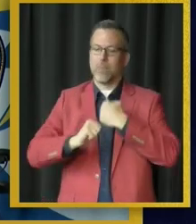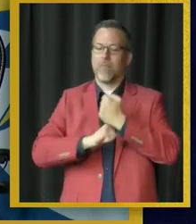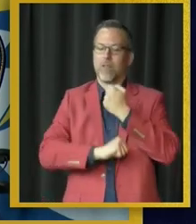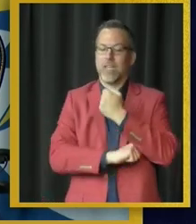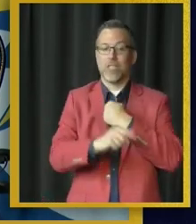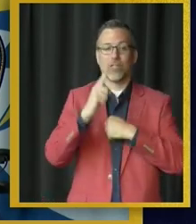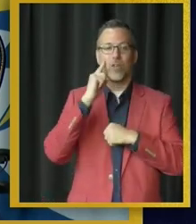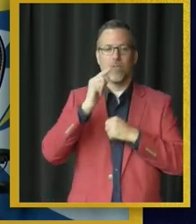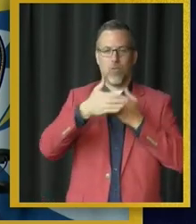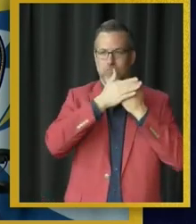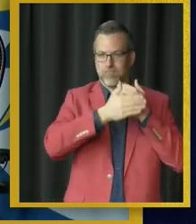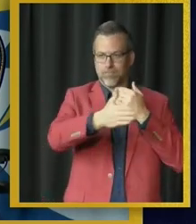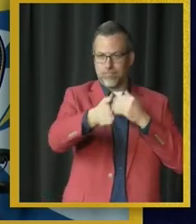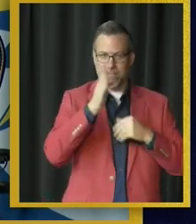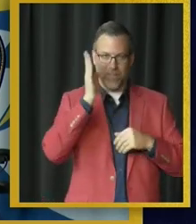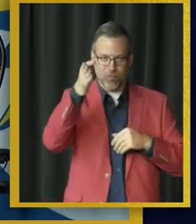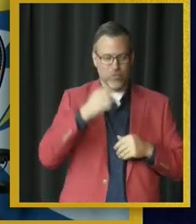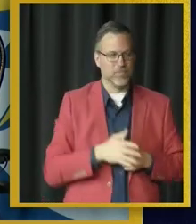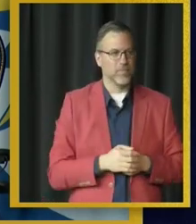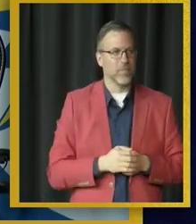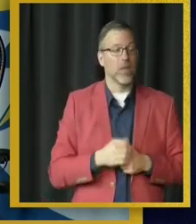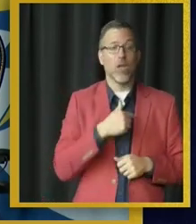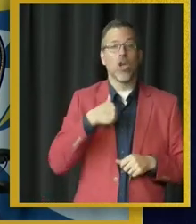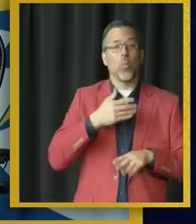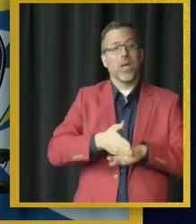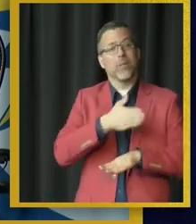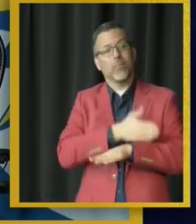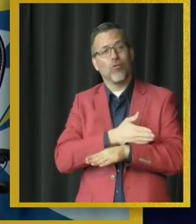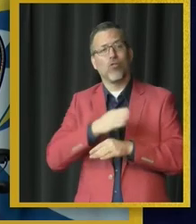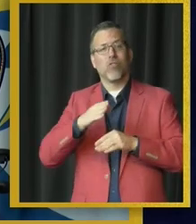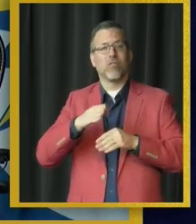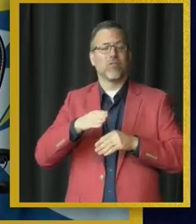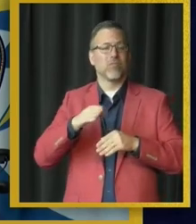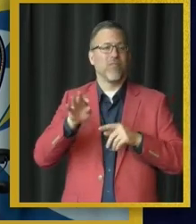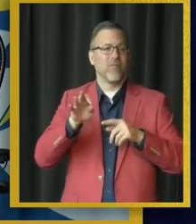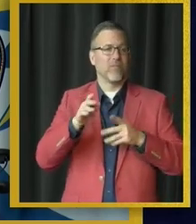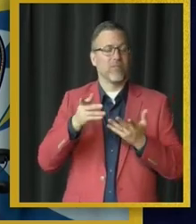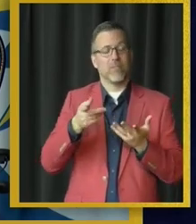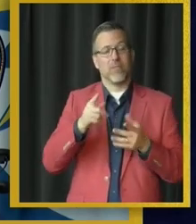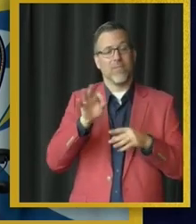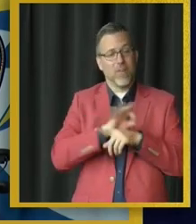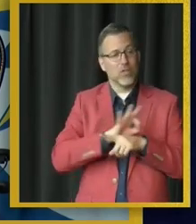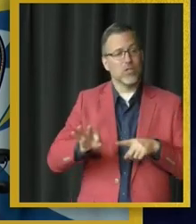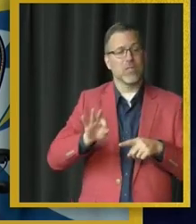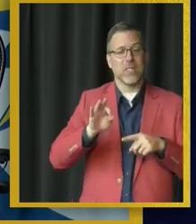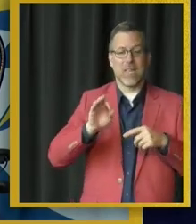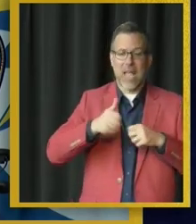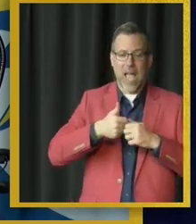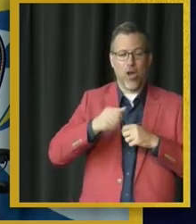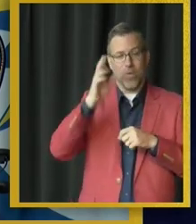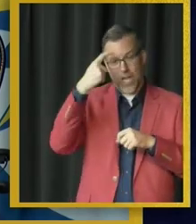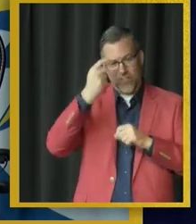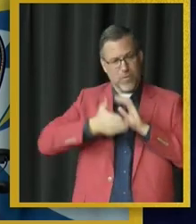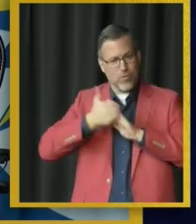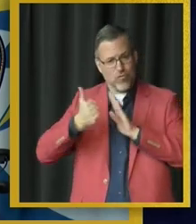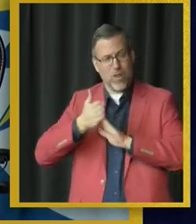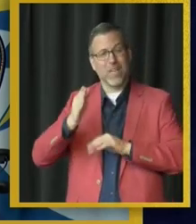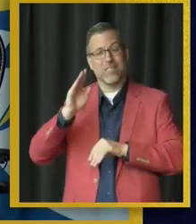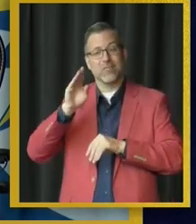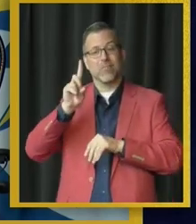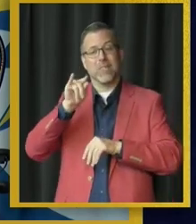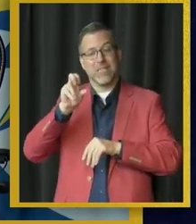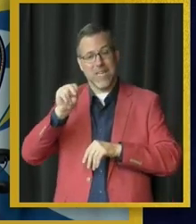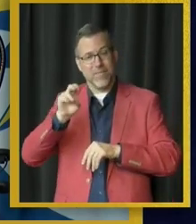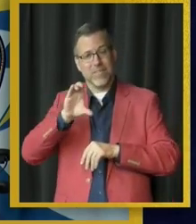have improved the fundamentals of government on the balance sheet and in service delivery all across Davidson County. We have done right by our